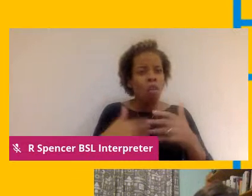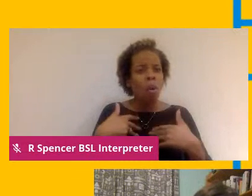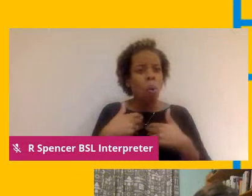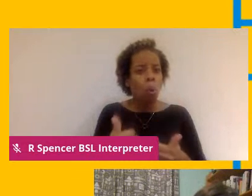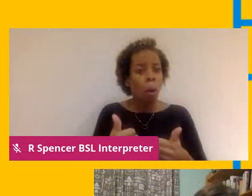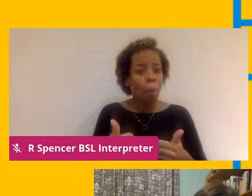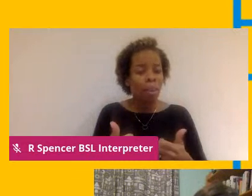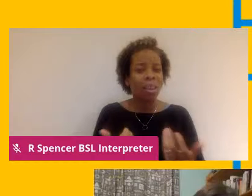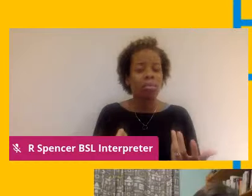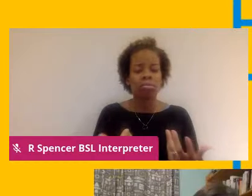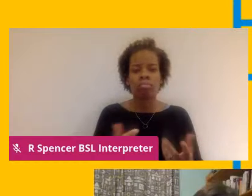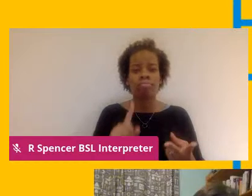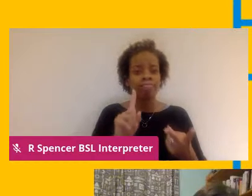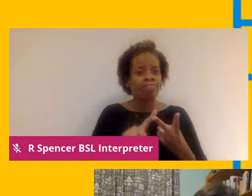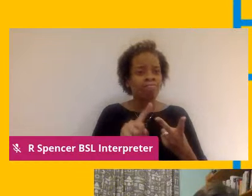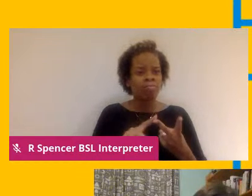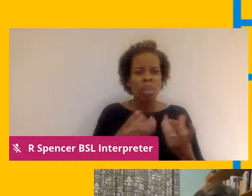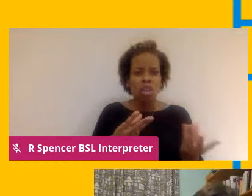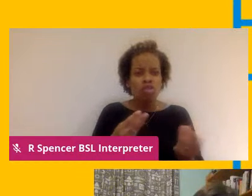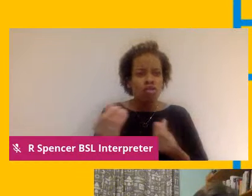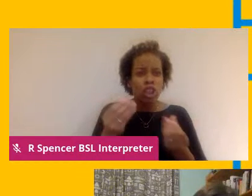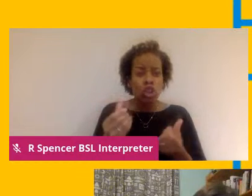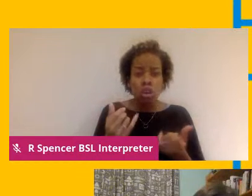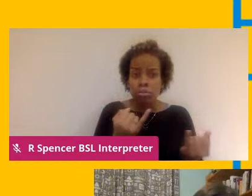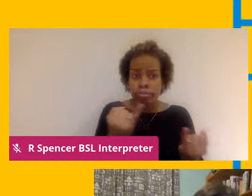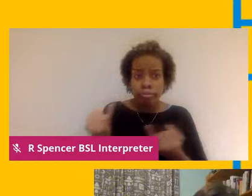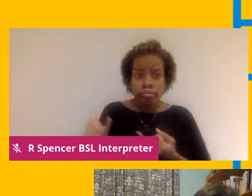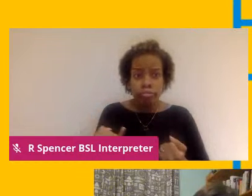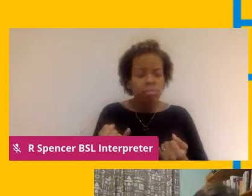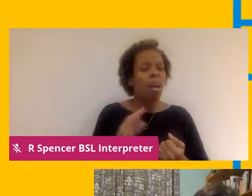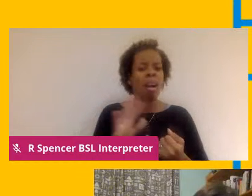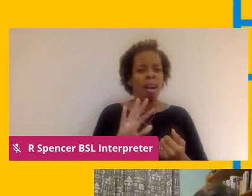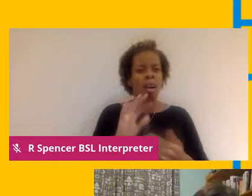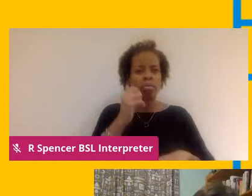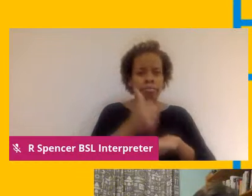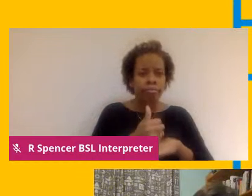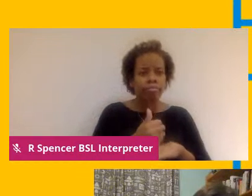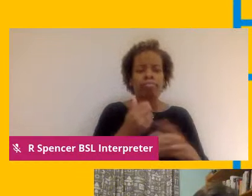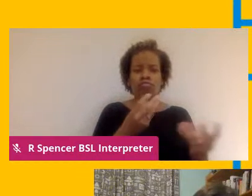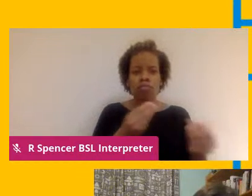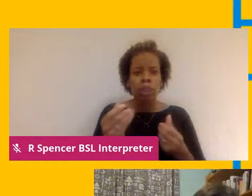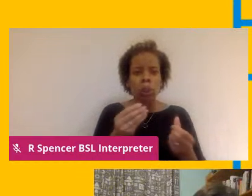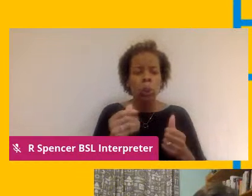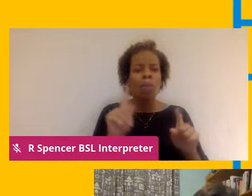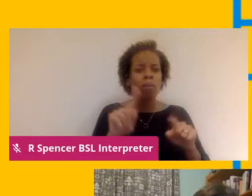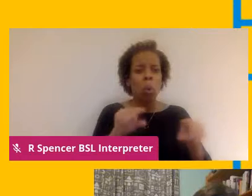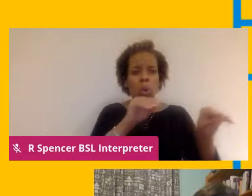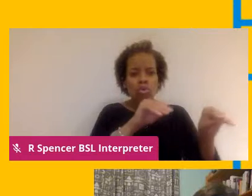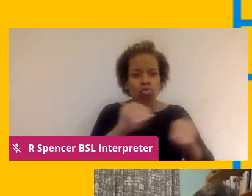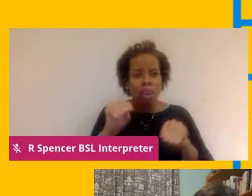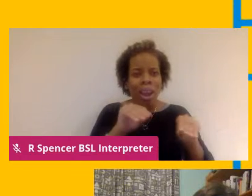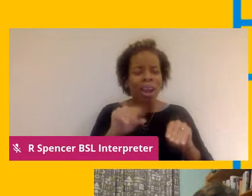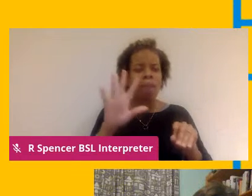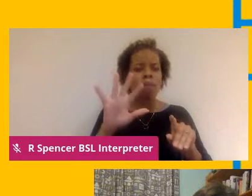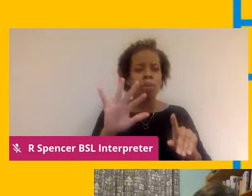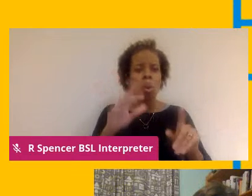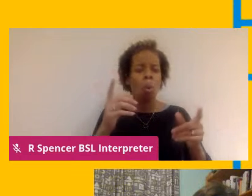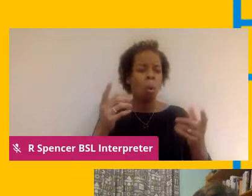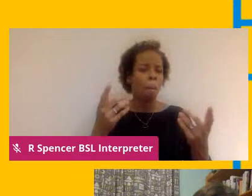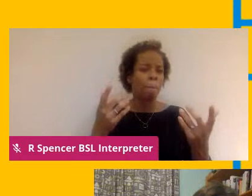better resources to structure the sort of training and development that managers have in terms of talking through not just